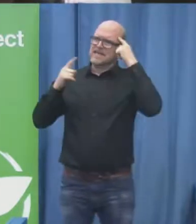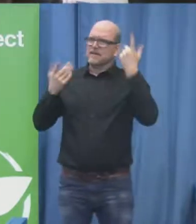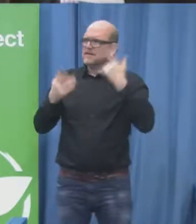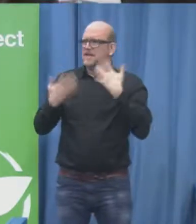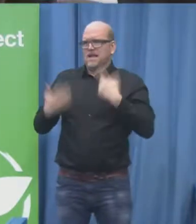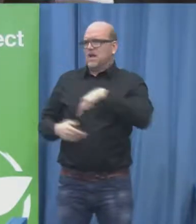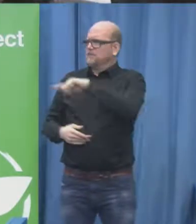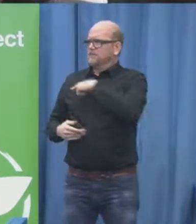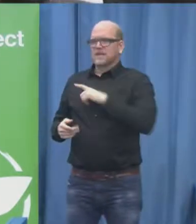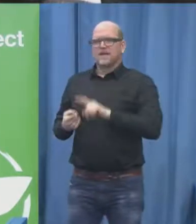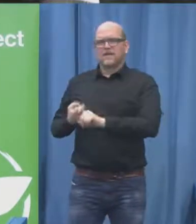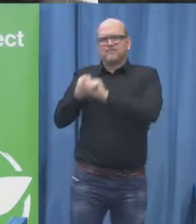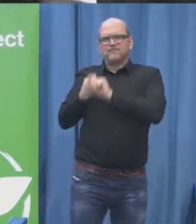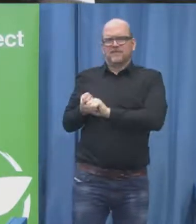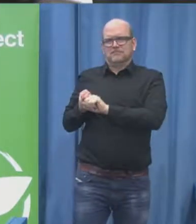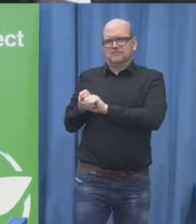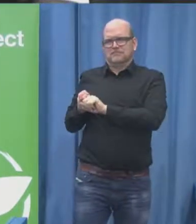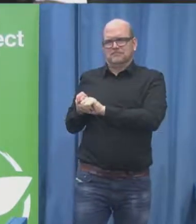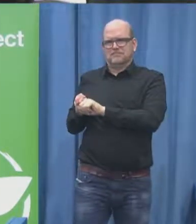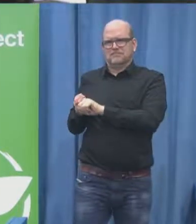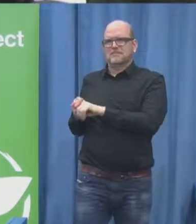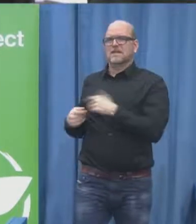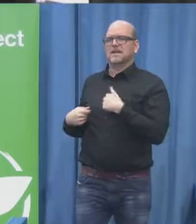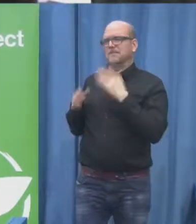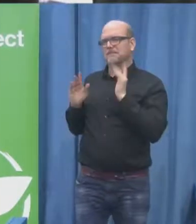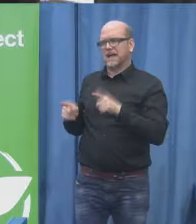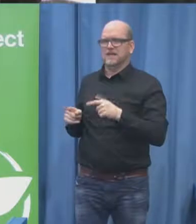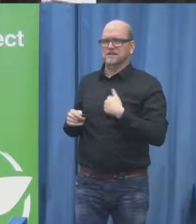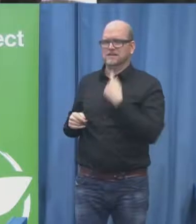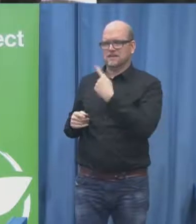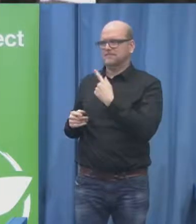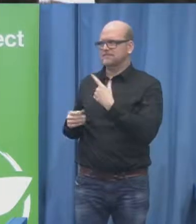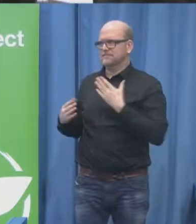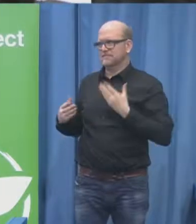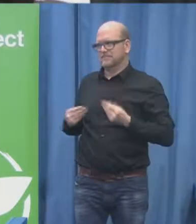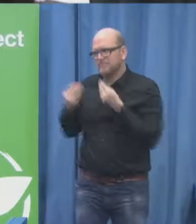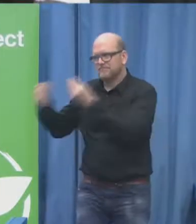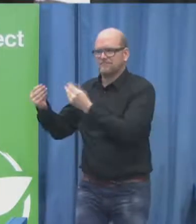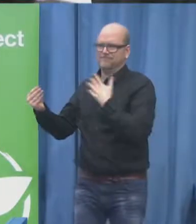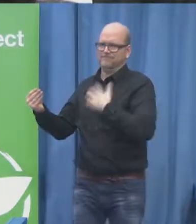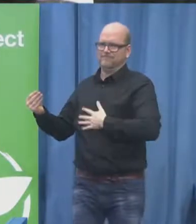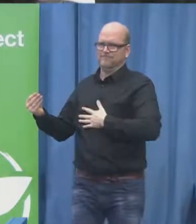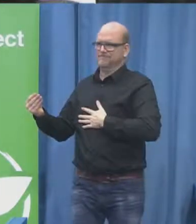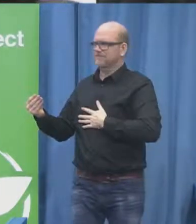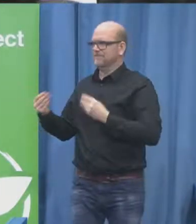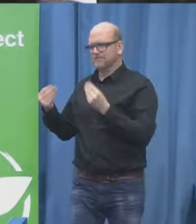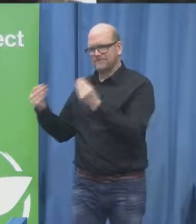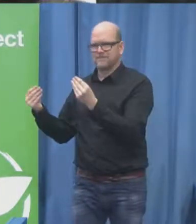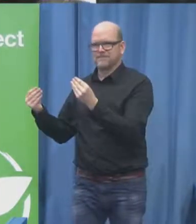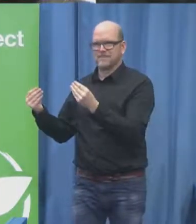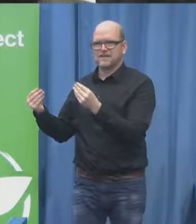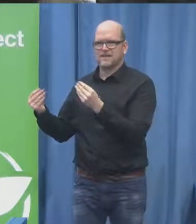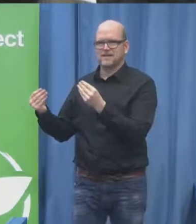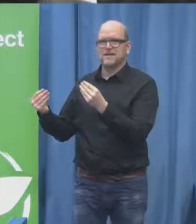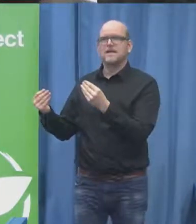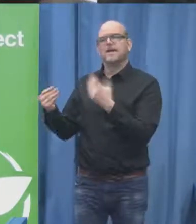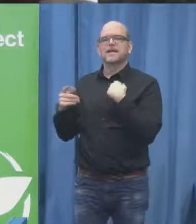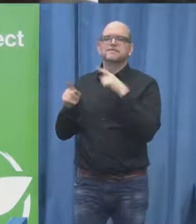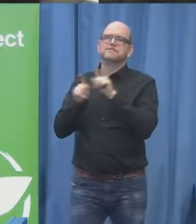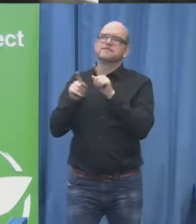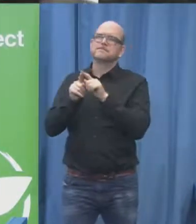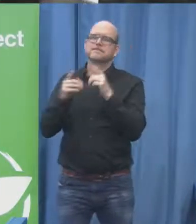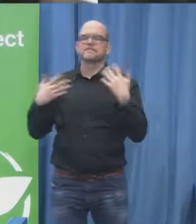of you, as well as Jakob von Uexküll, As a symbol, present